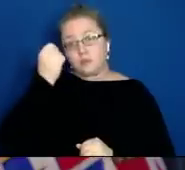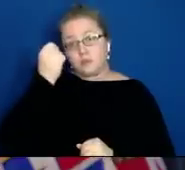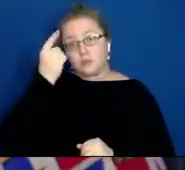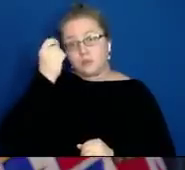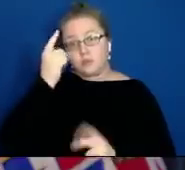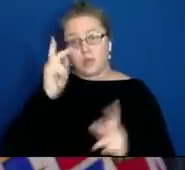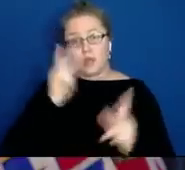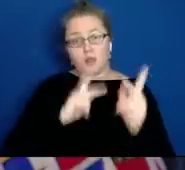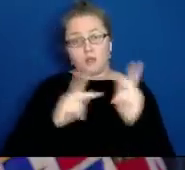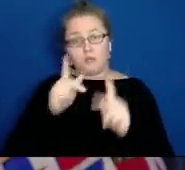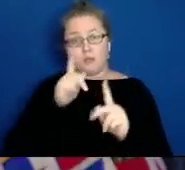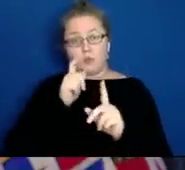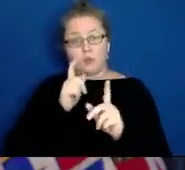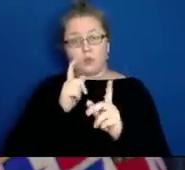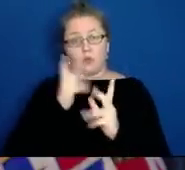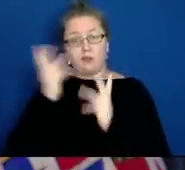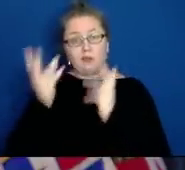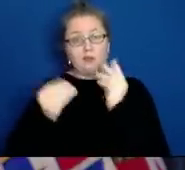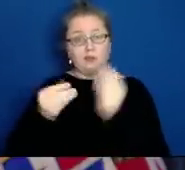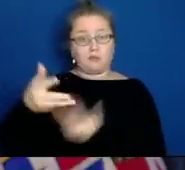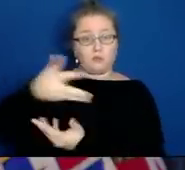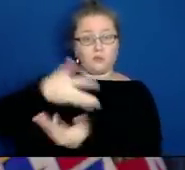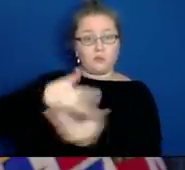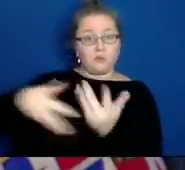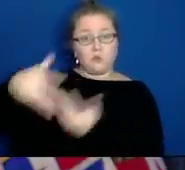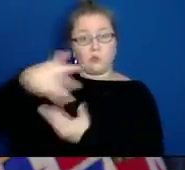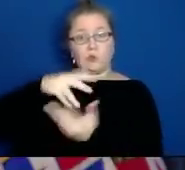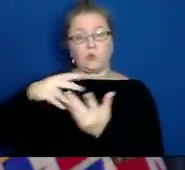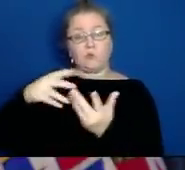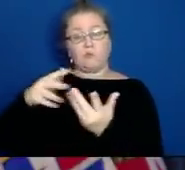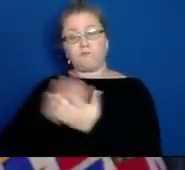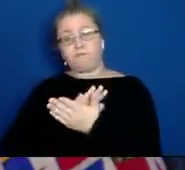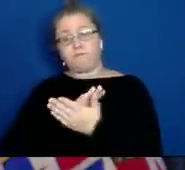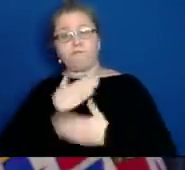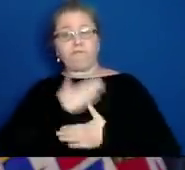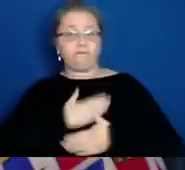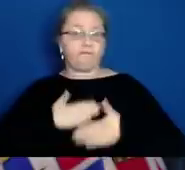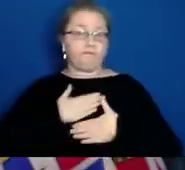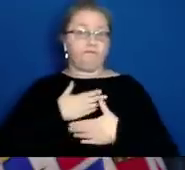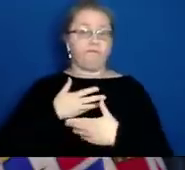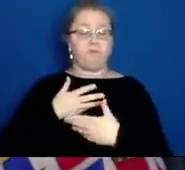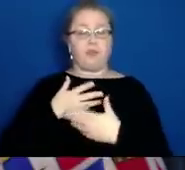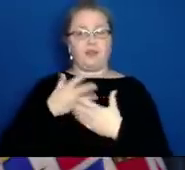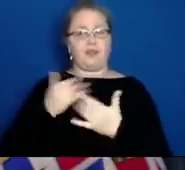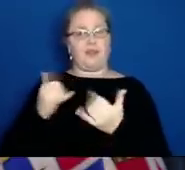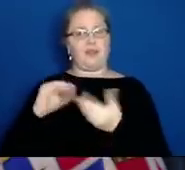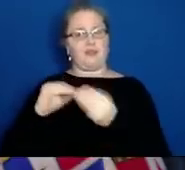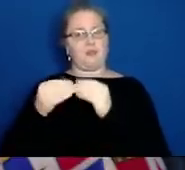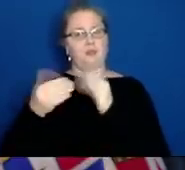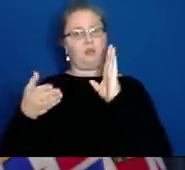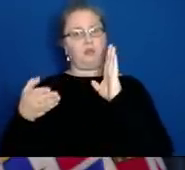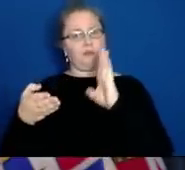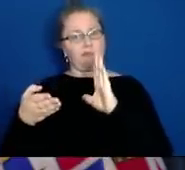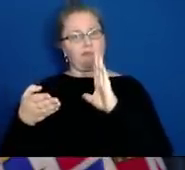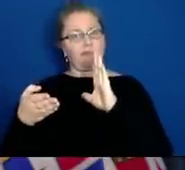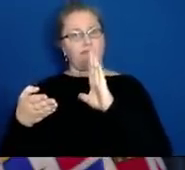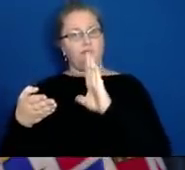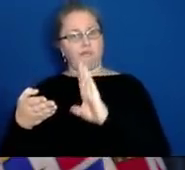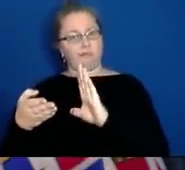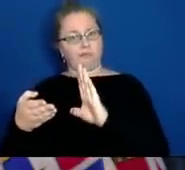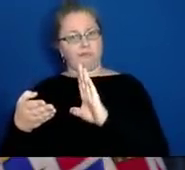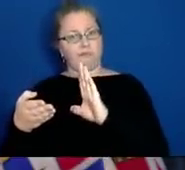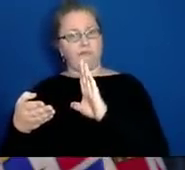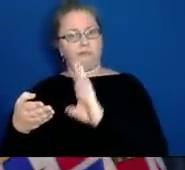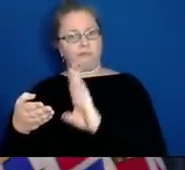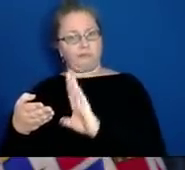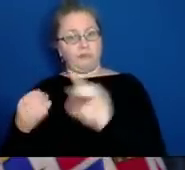from attending social gatherings. So it is making a difference in the Lower Mainland. We've started to see that decrease. Now we